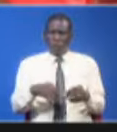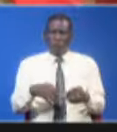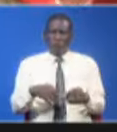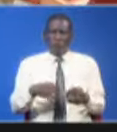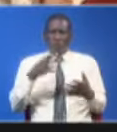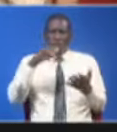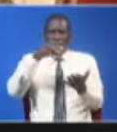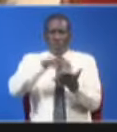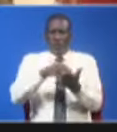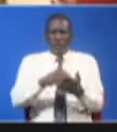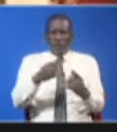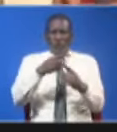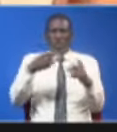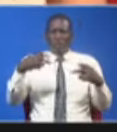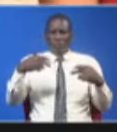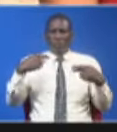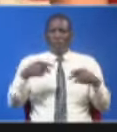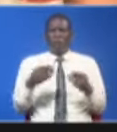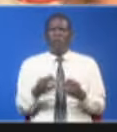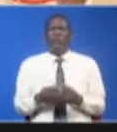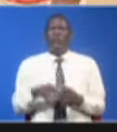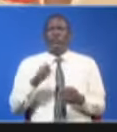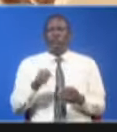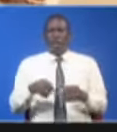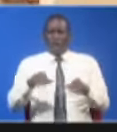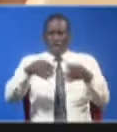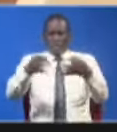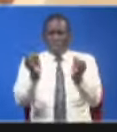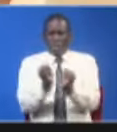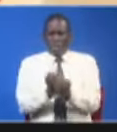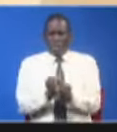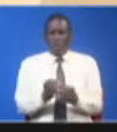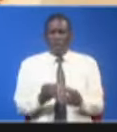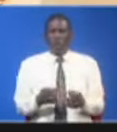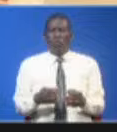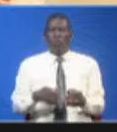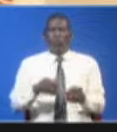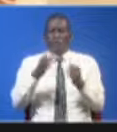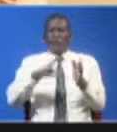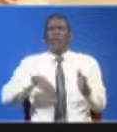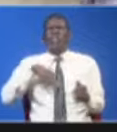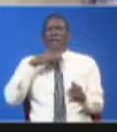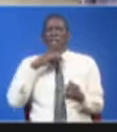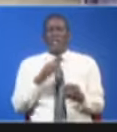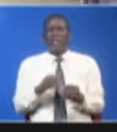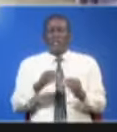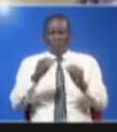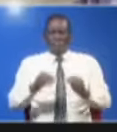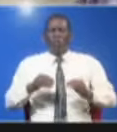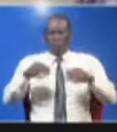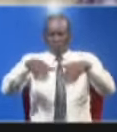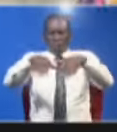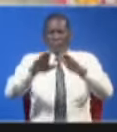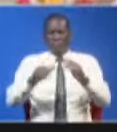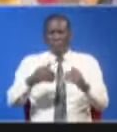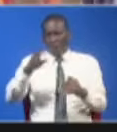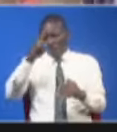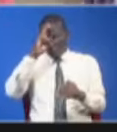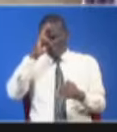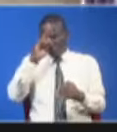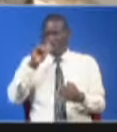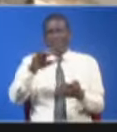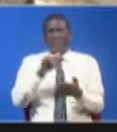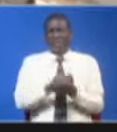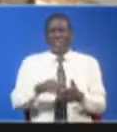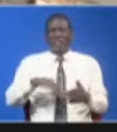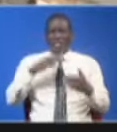A family which lost a member in the tragedy was forced to postpone the burial of their kin after police requested that his